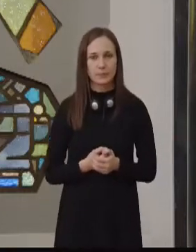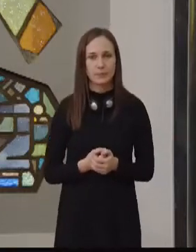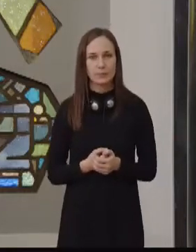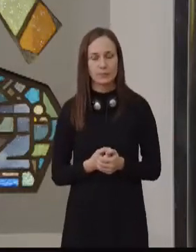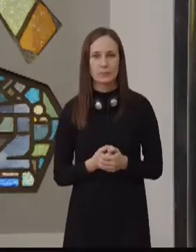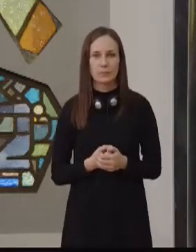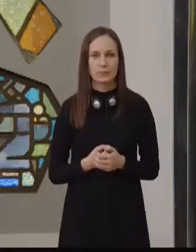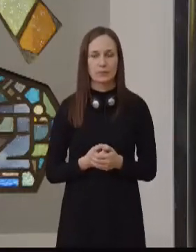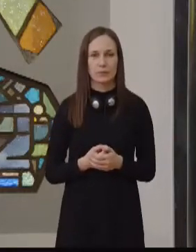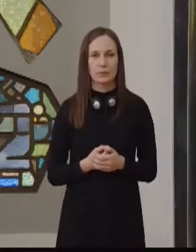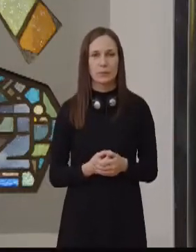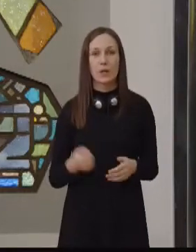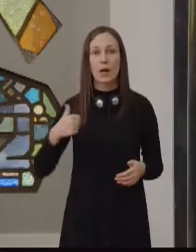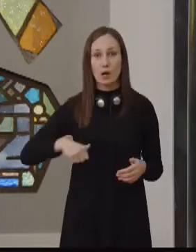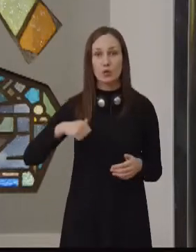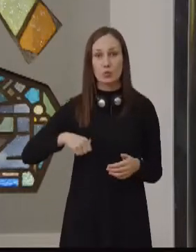to love.